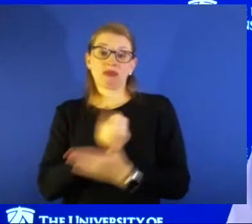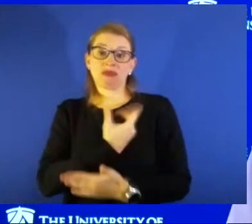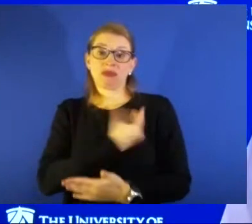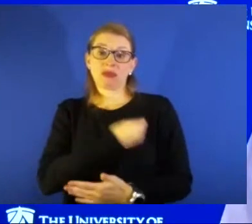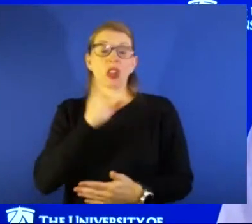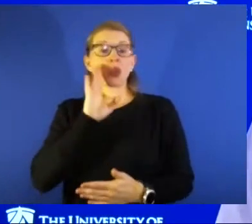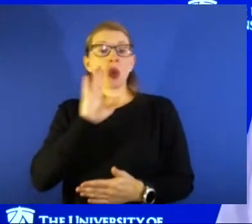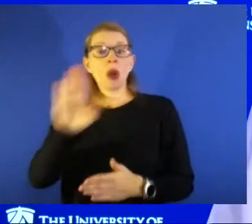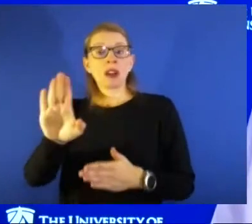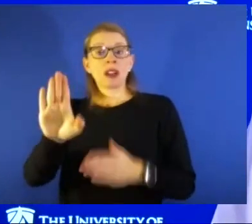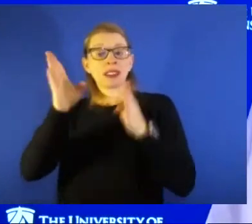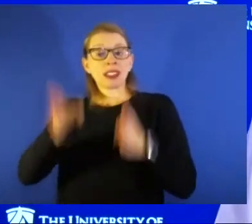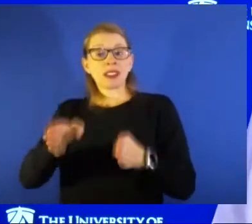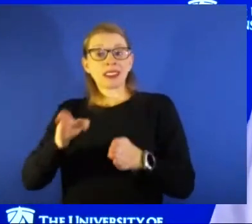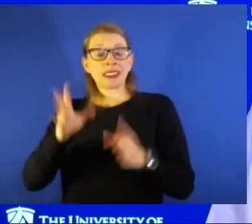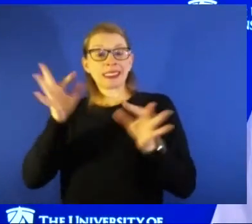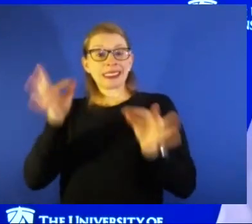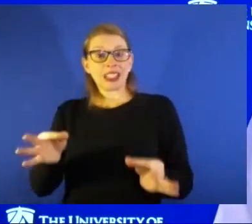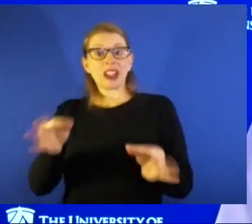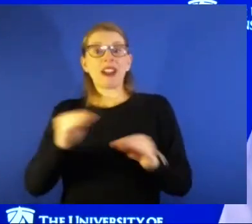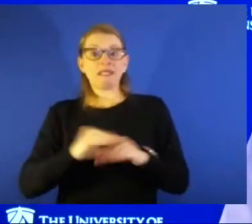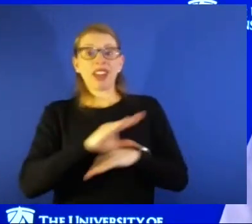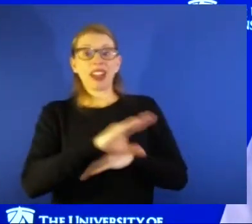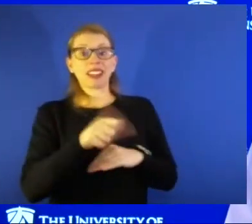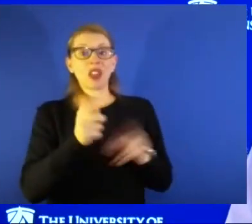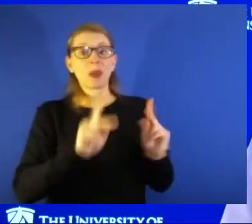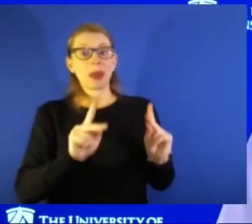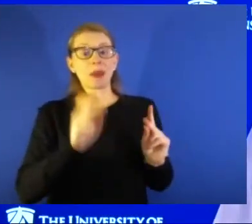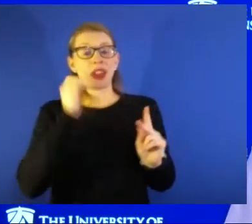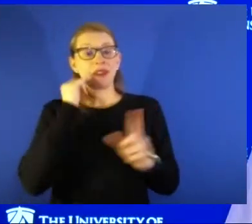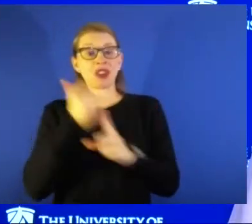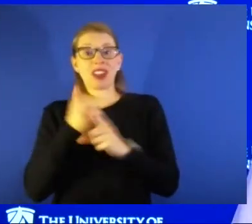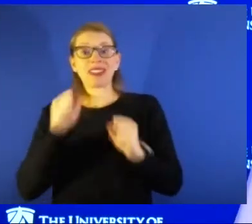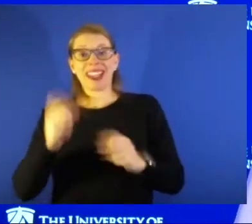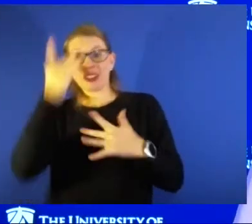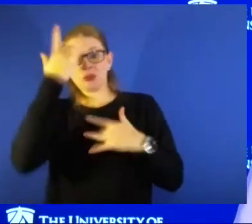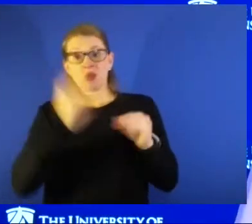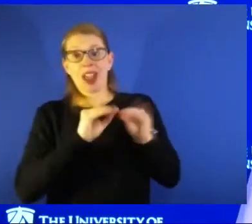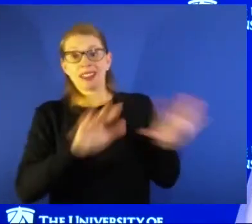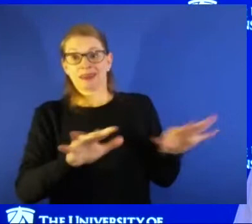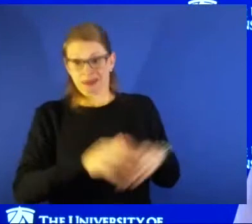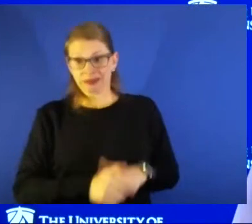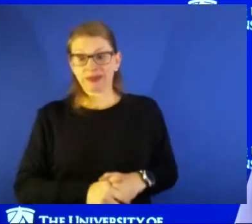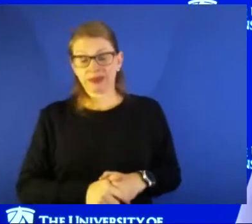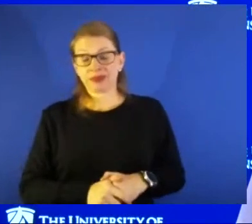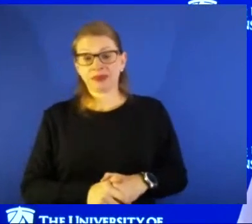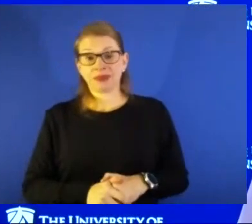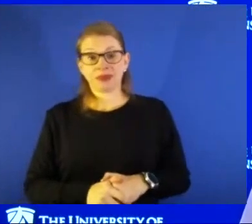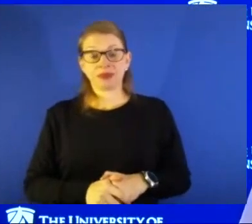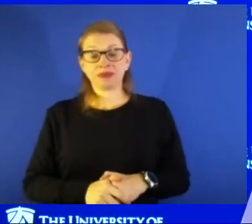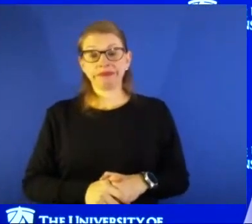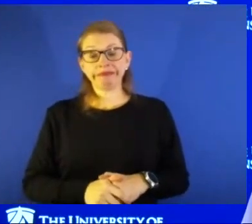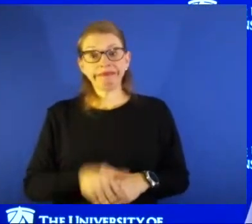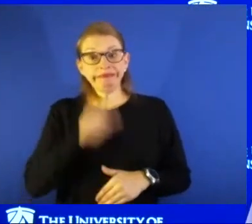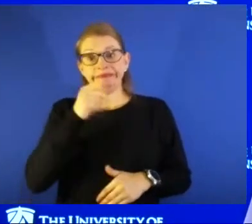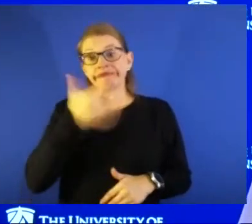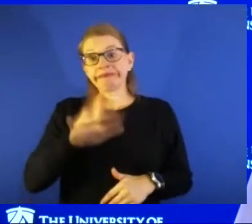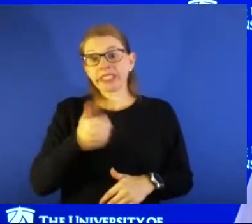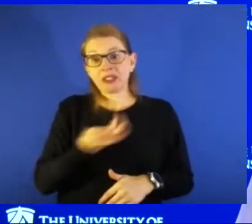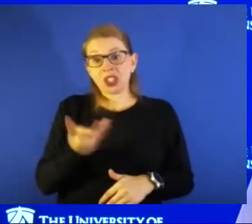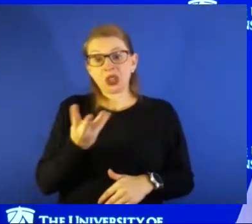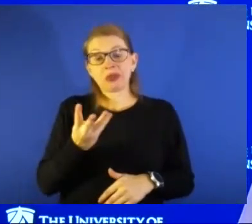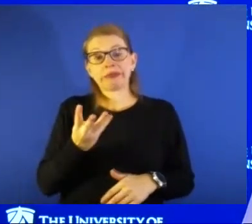that individual decision does affect other people if you are able to spread it to others. If you are that unlucky few that also do die